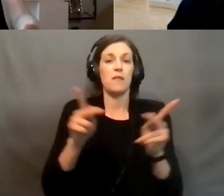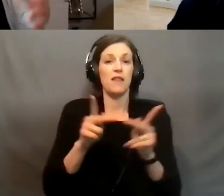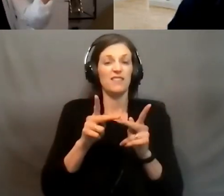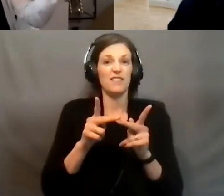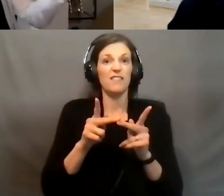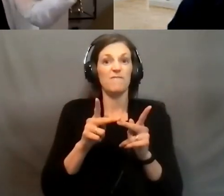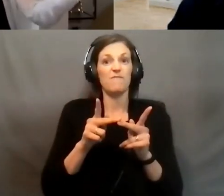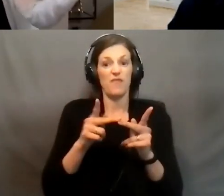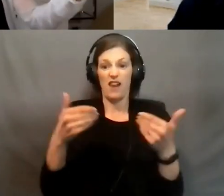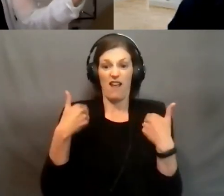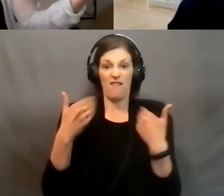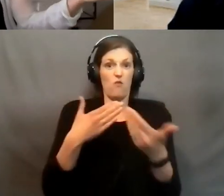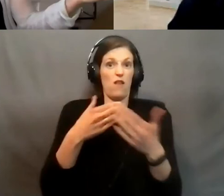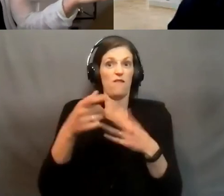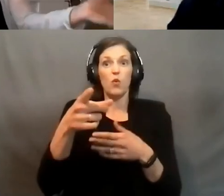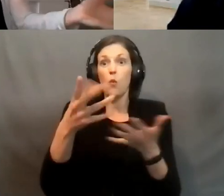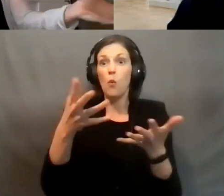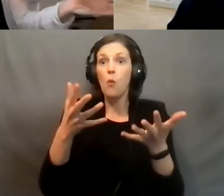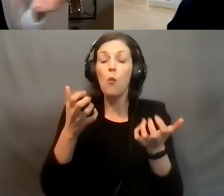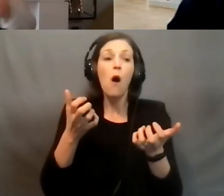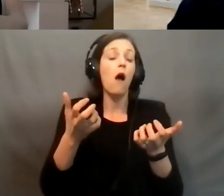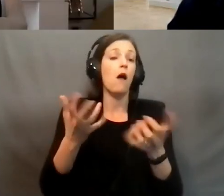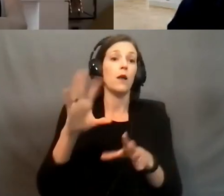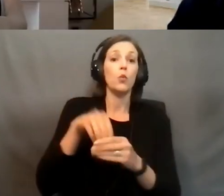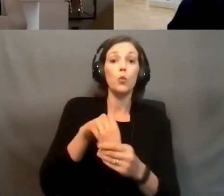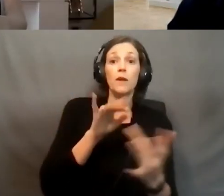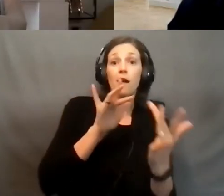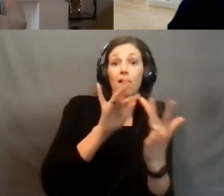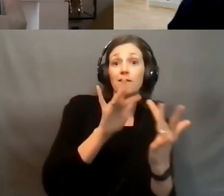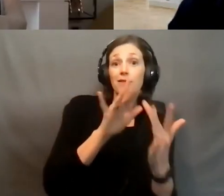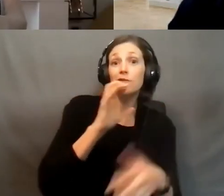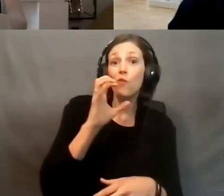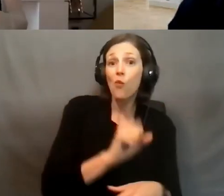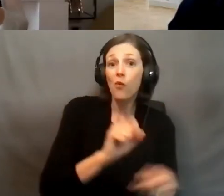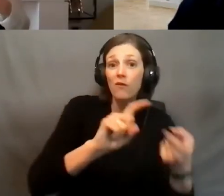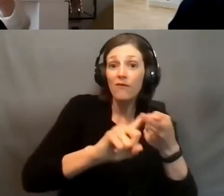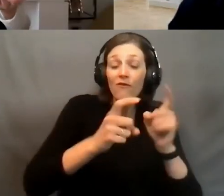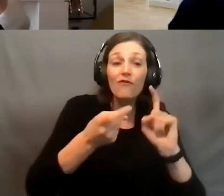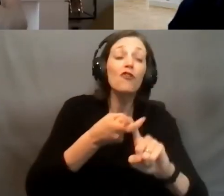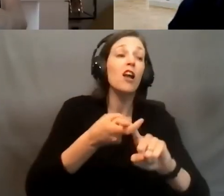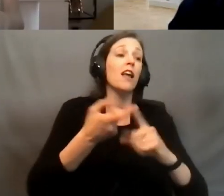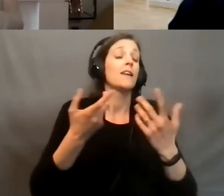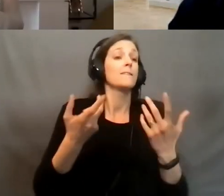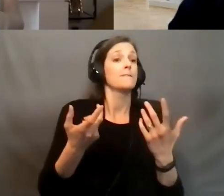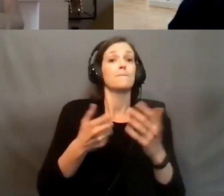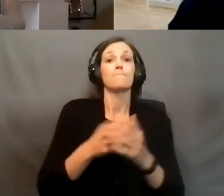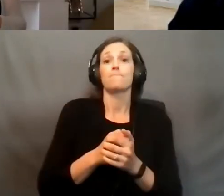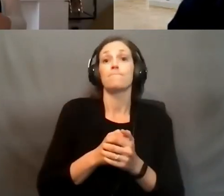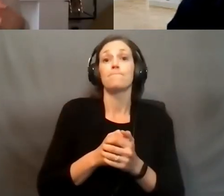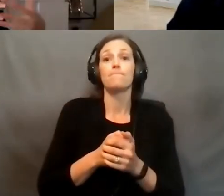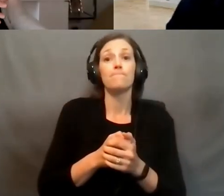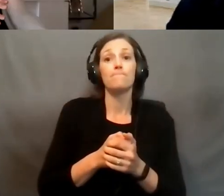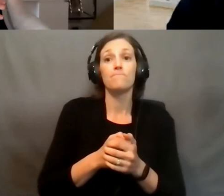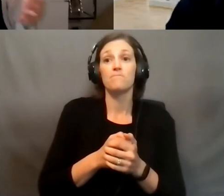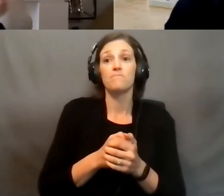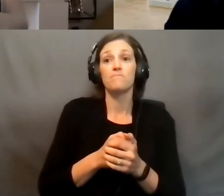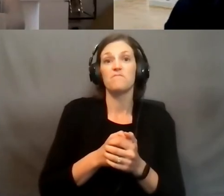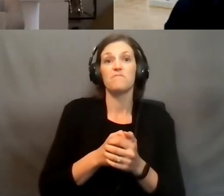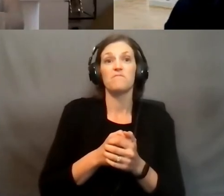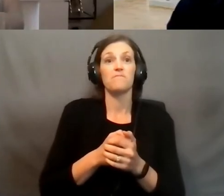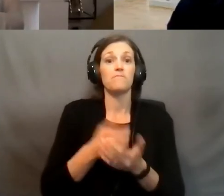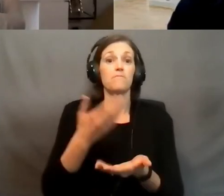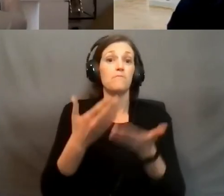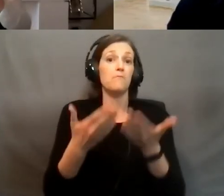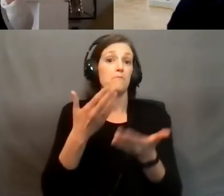your being able to contact old friends as you might through a text